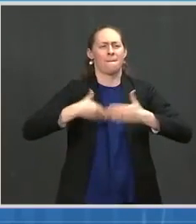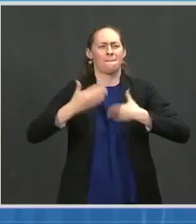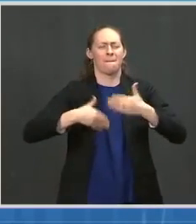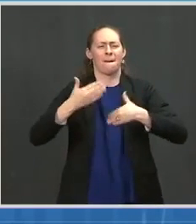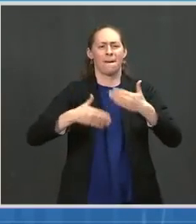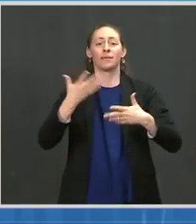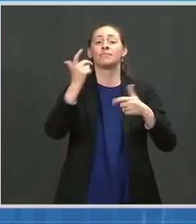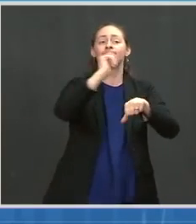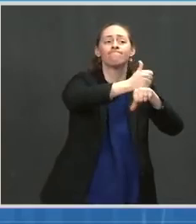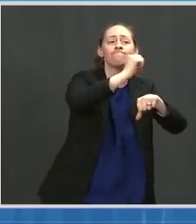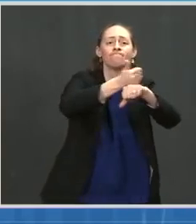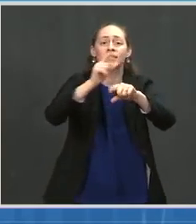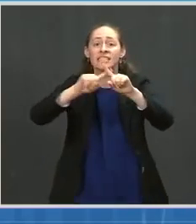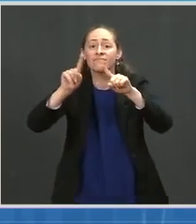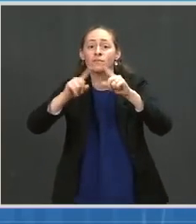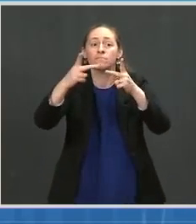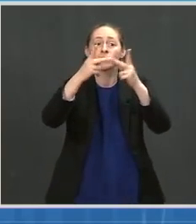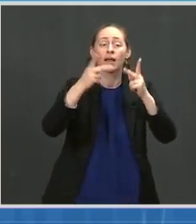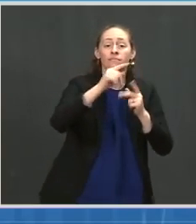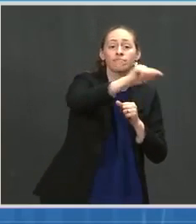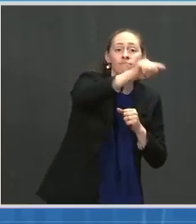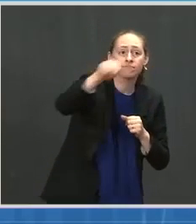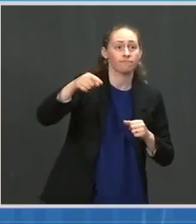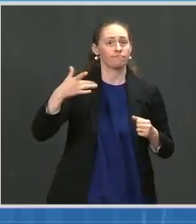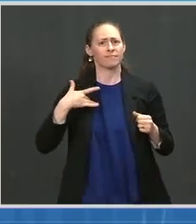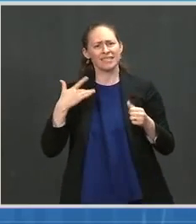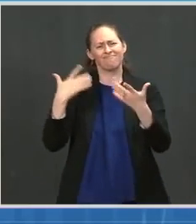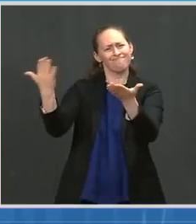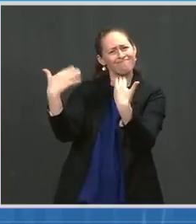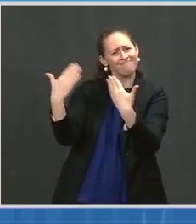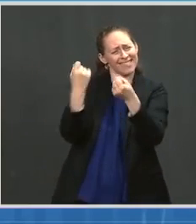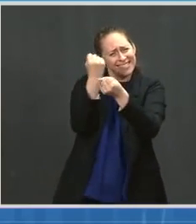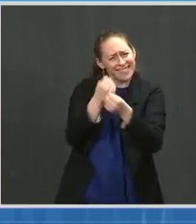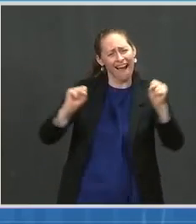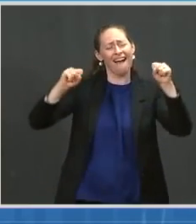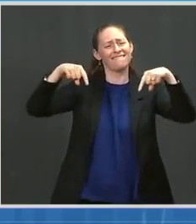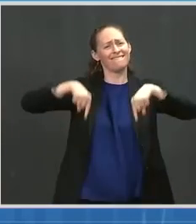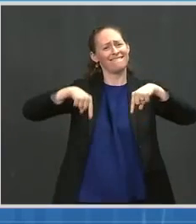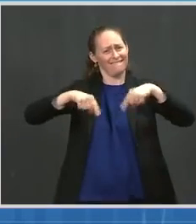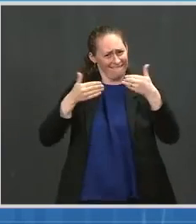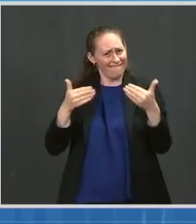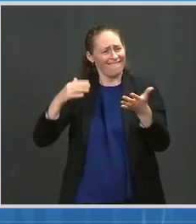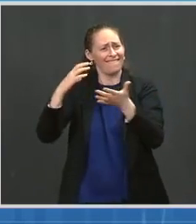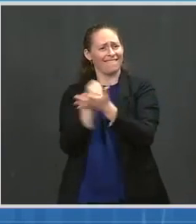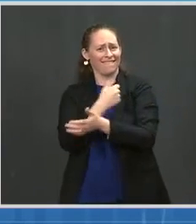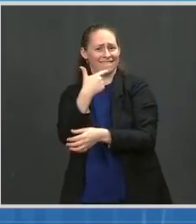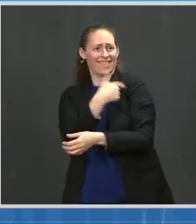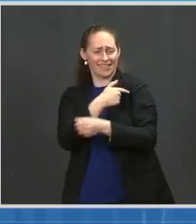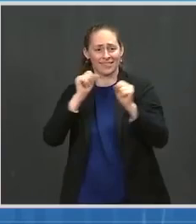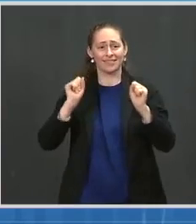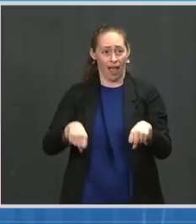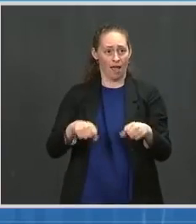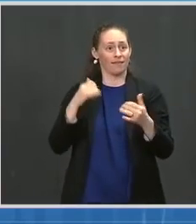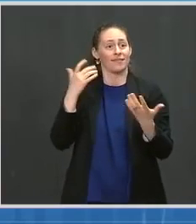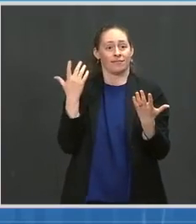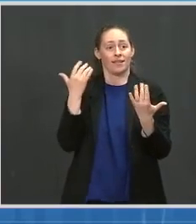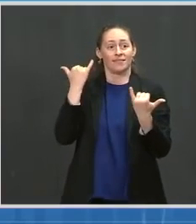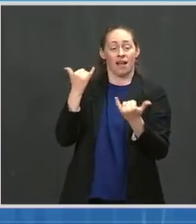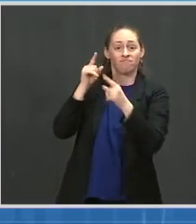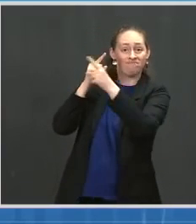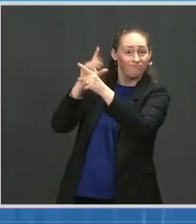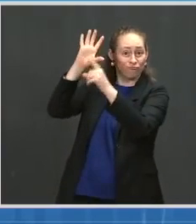for Americans to get vaccinated and meet the President's goal that by April 19th, 90% of Americans